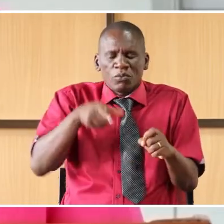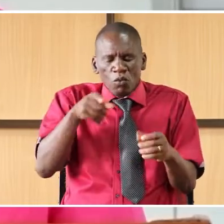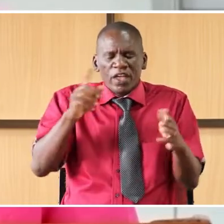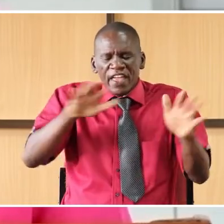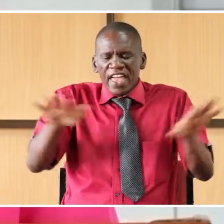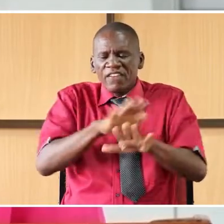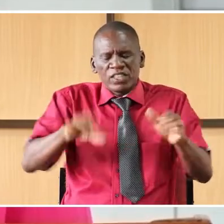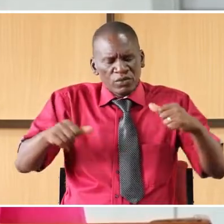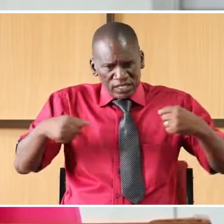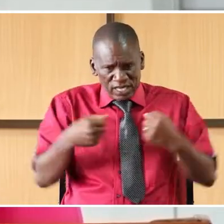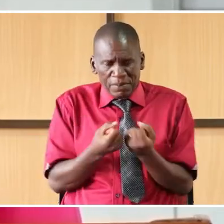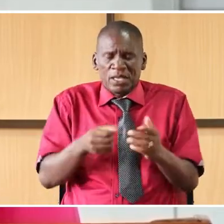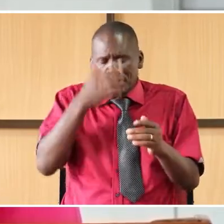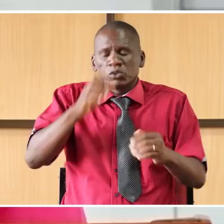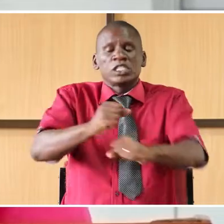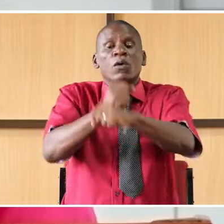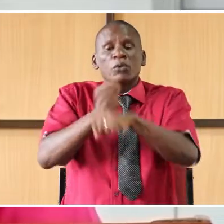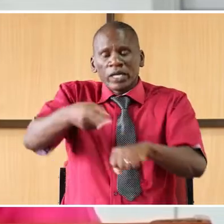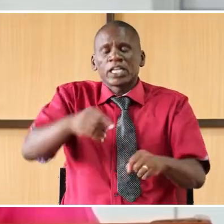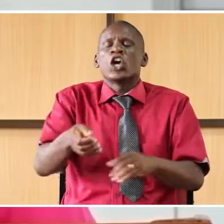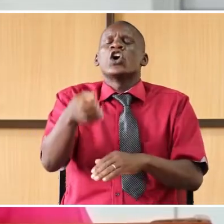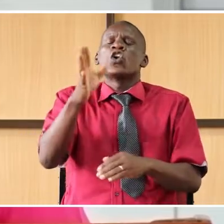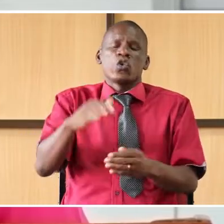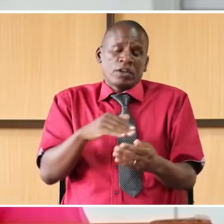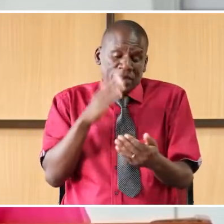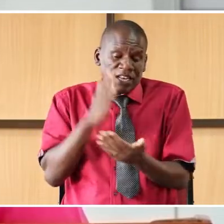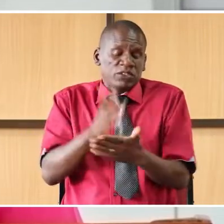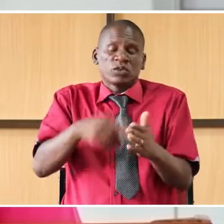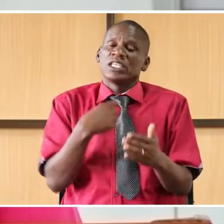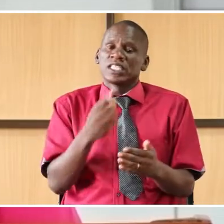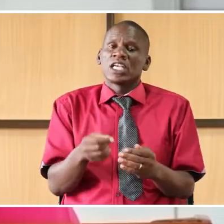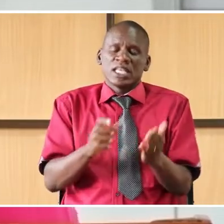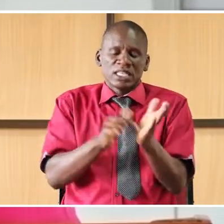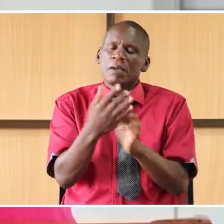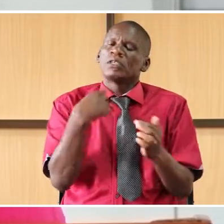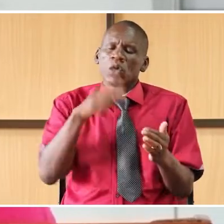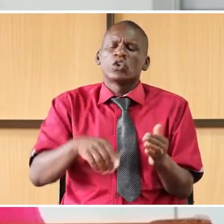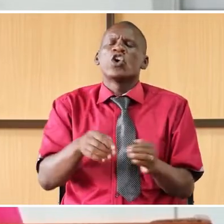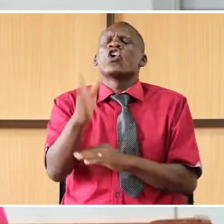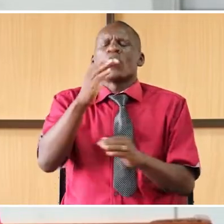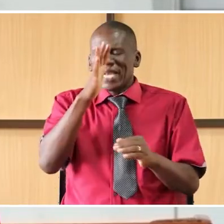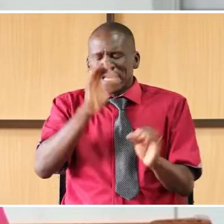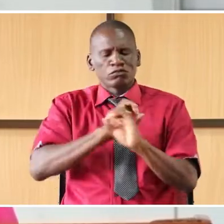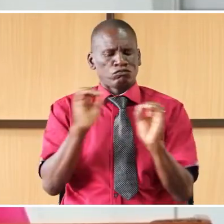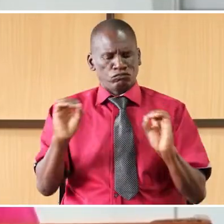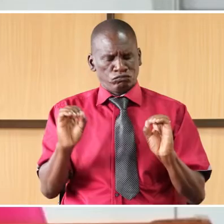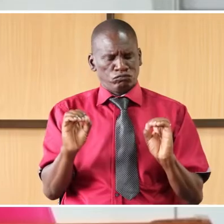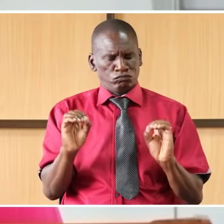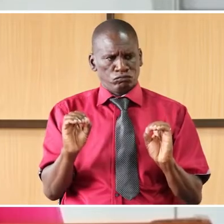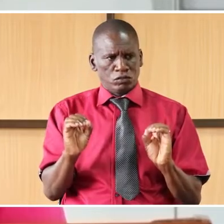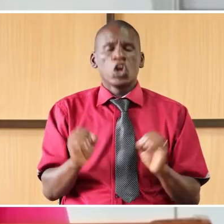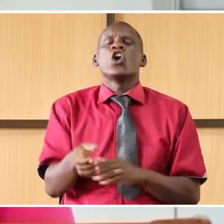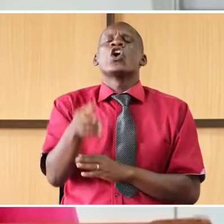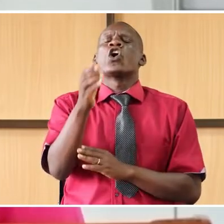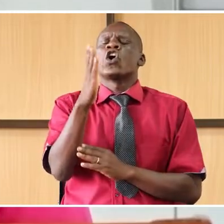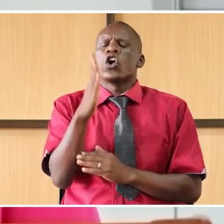our refuge. And he means what he says. He doesn't lie. The Bible says God does not lie. He's not a man that he should lie.